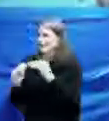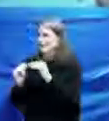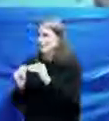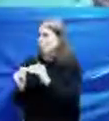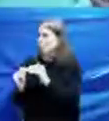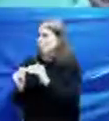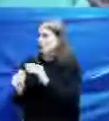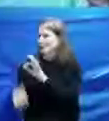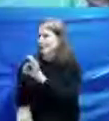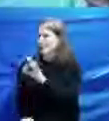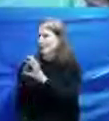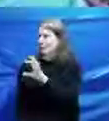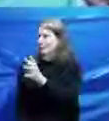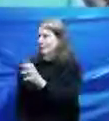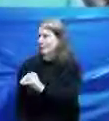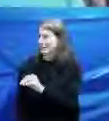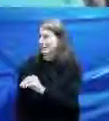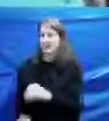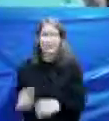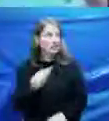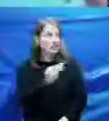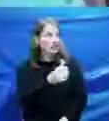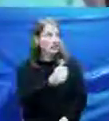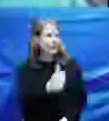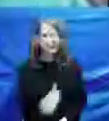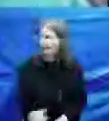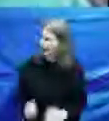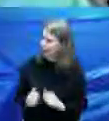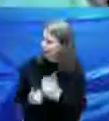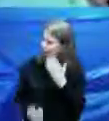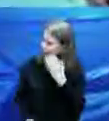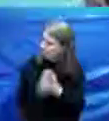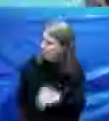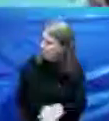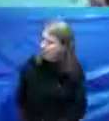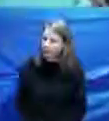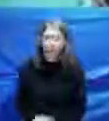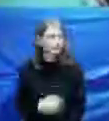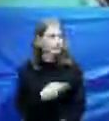know that? How did you know? Because 96 times